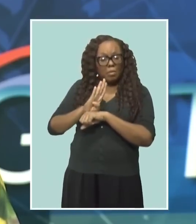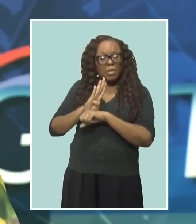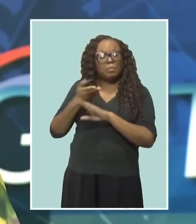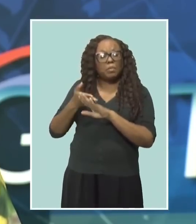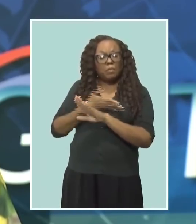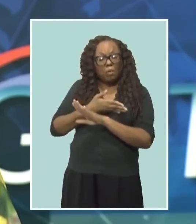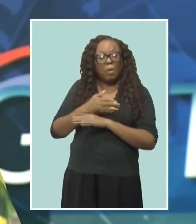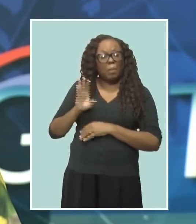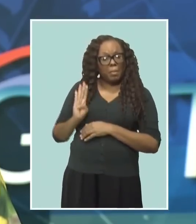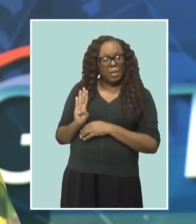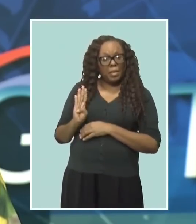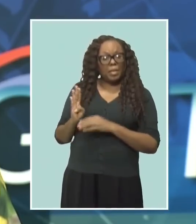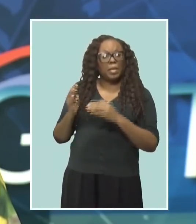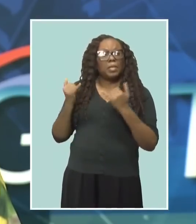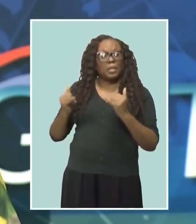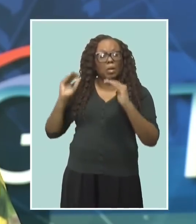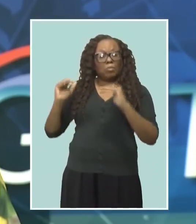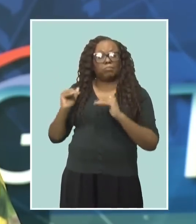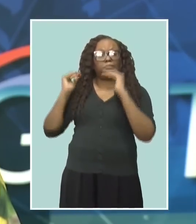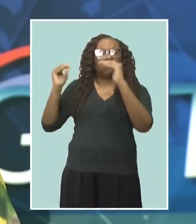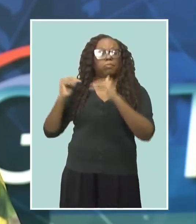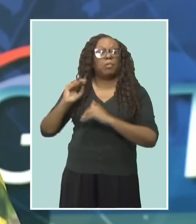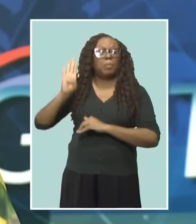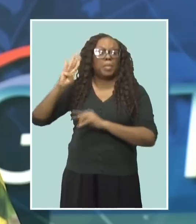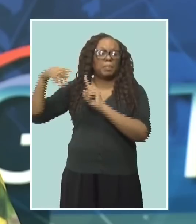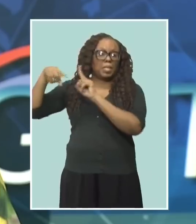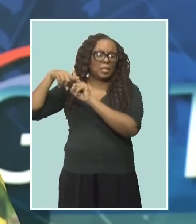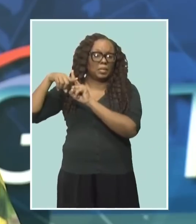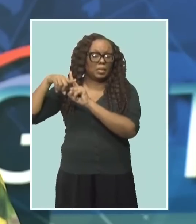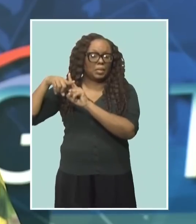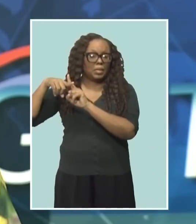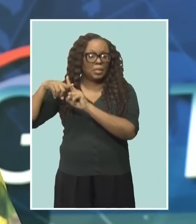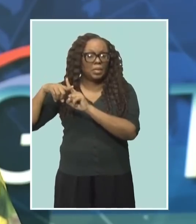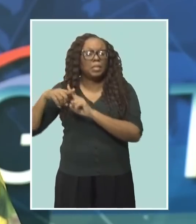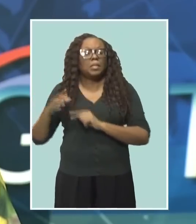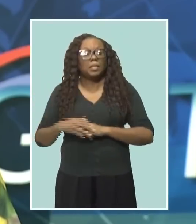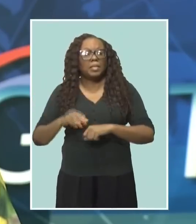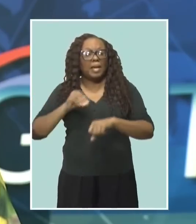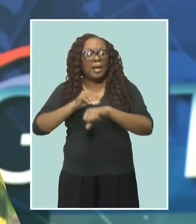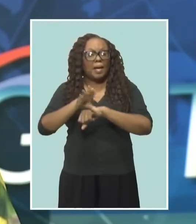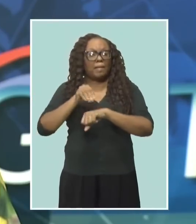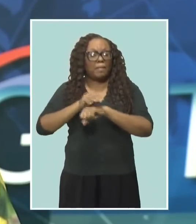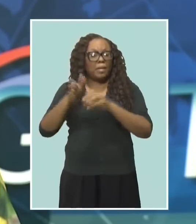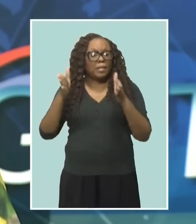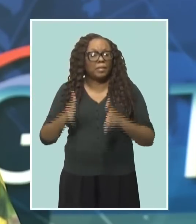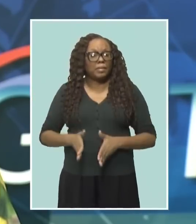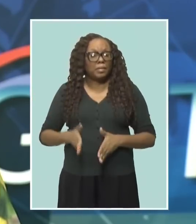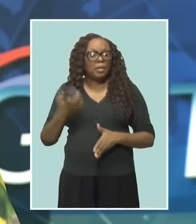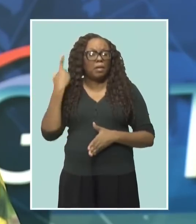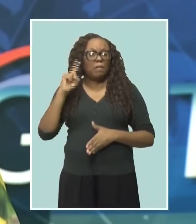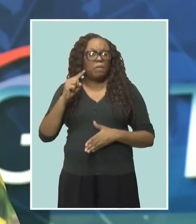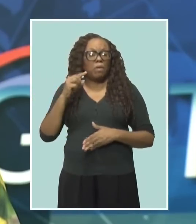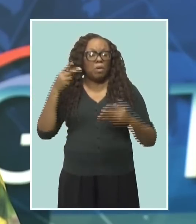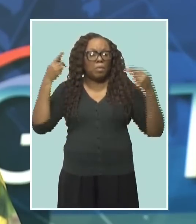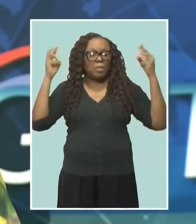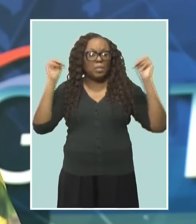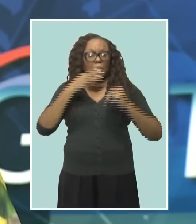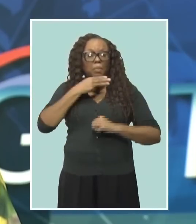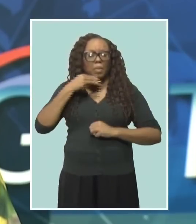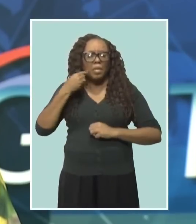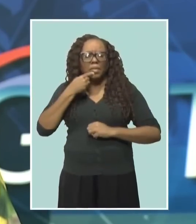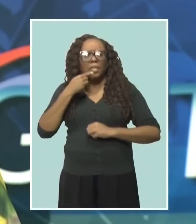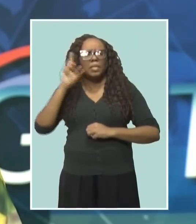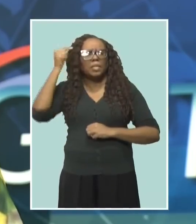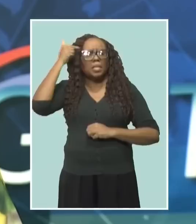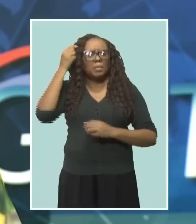from B. Mr. Prasad, former advisor to Prime Minister Mia Amor-Motley, says government's finances continue to improve,